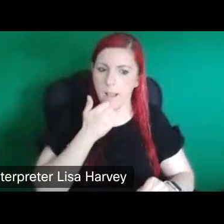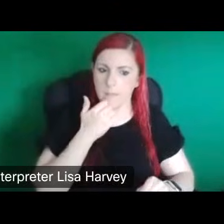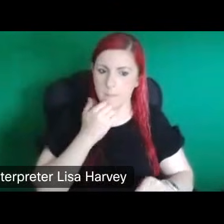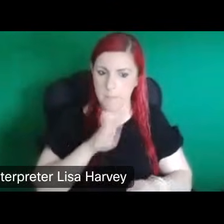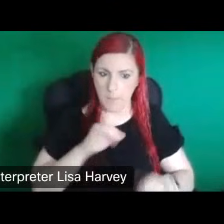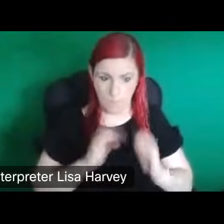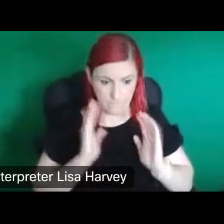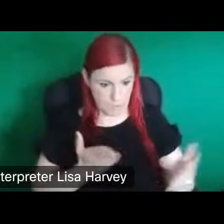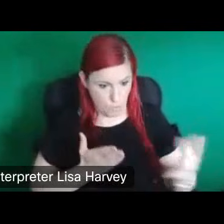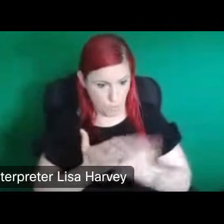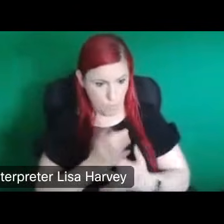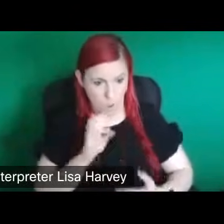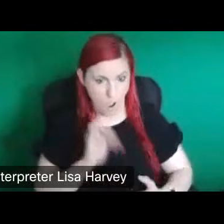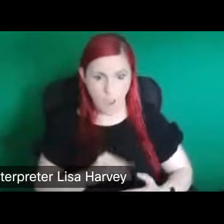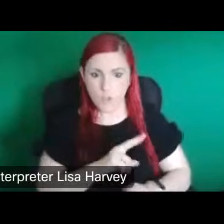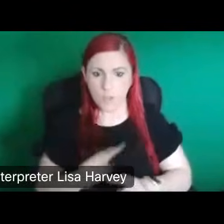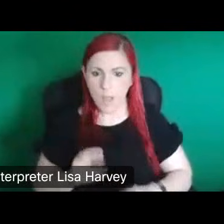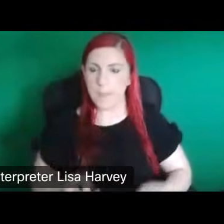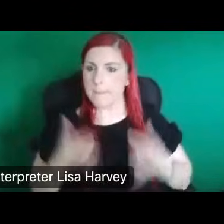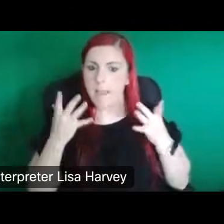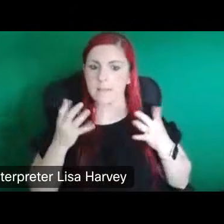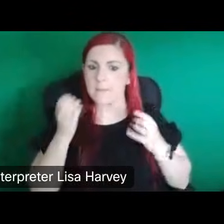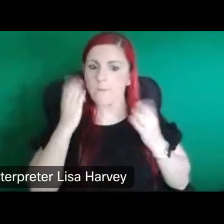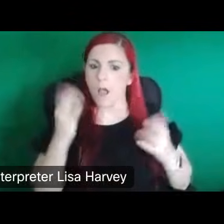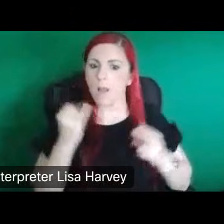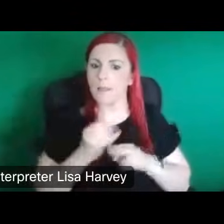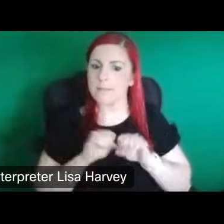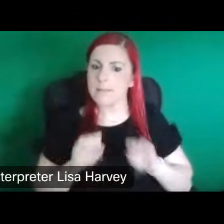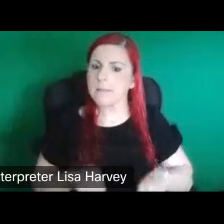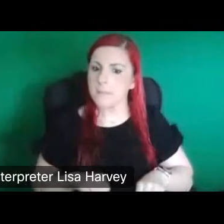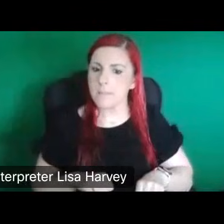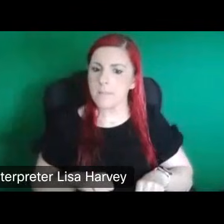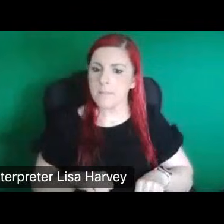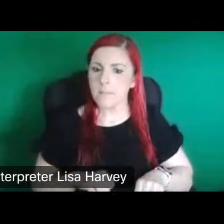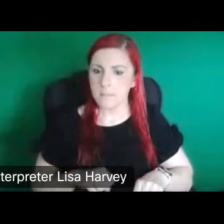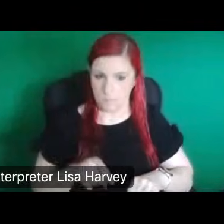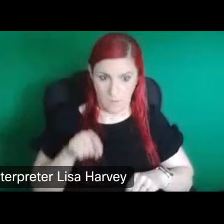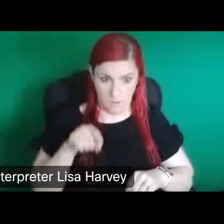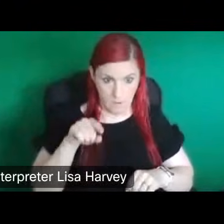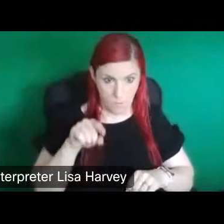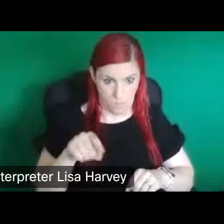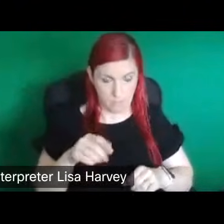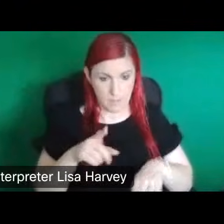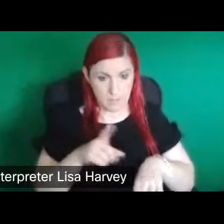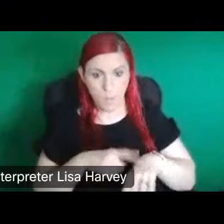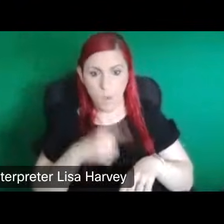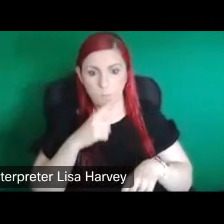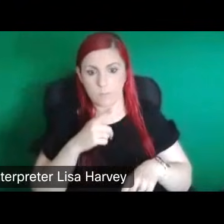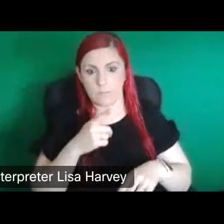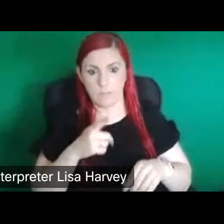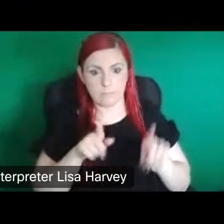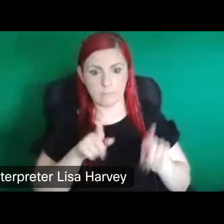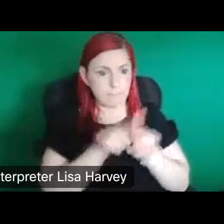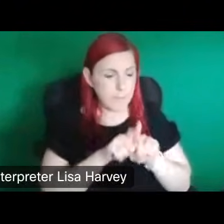navigate a system they have been plunged into unexpectedly. There will be occasions when the pairing of patient or family member